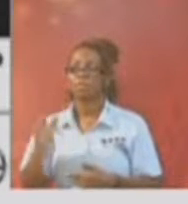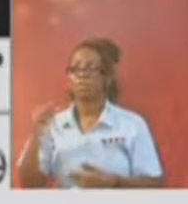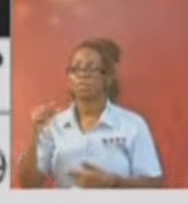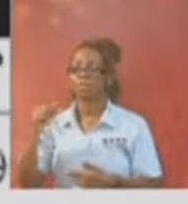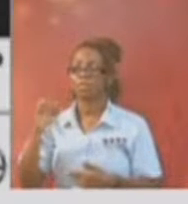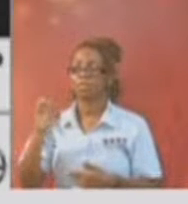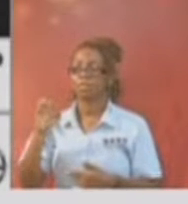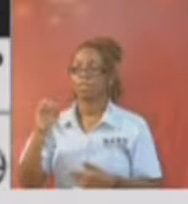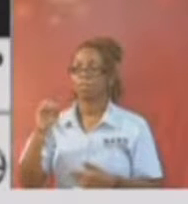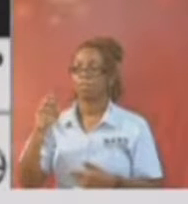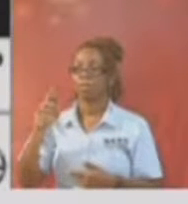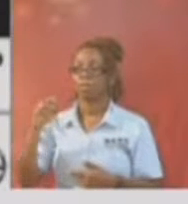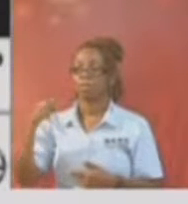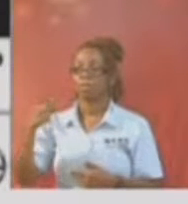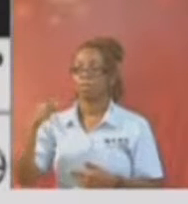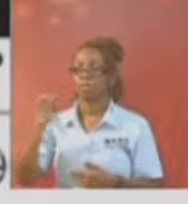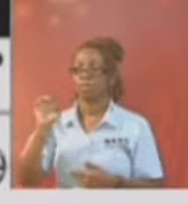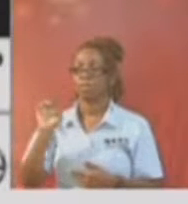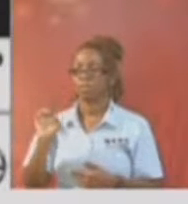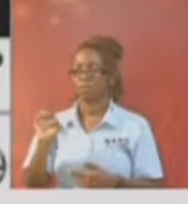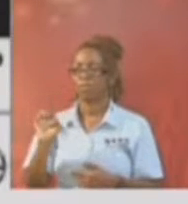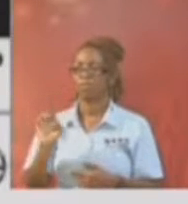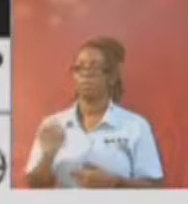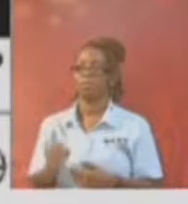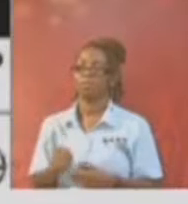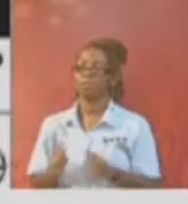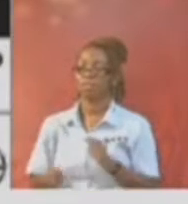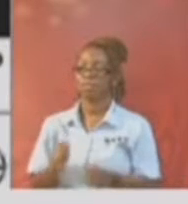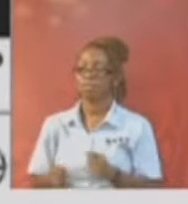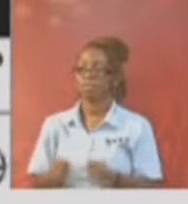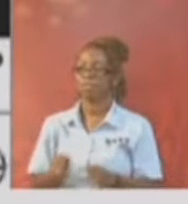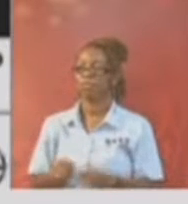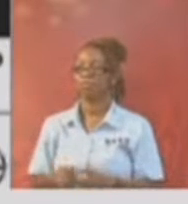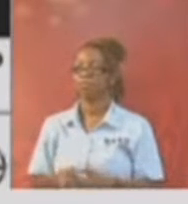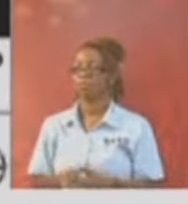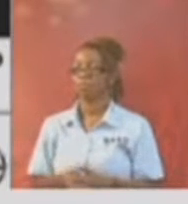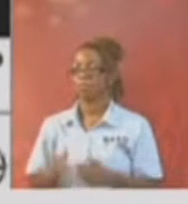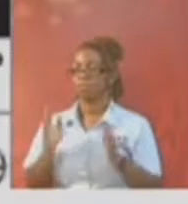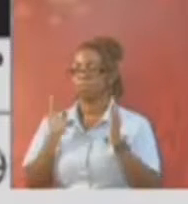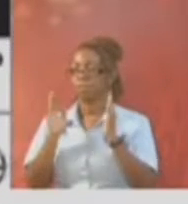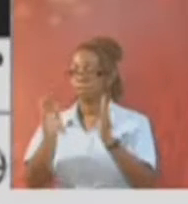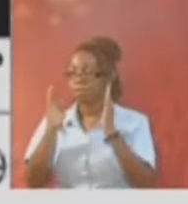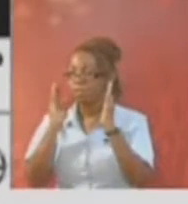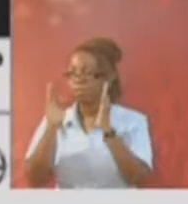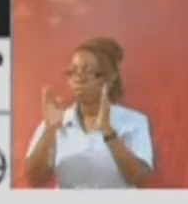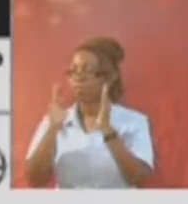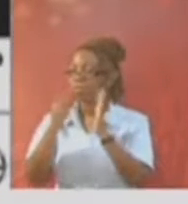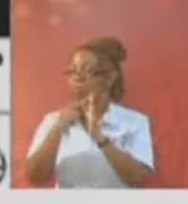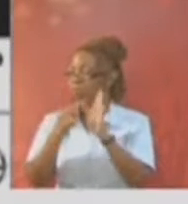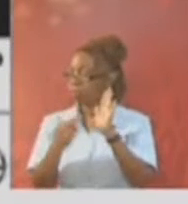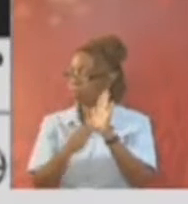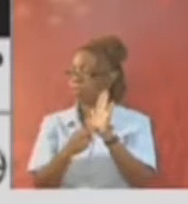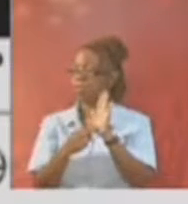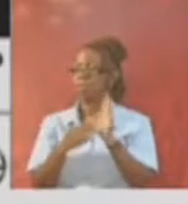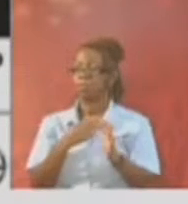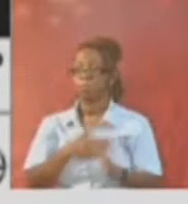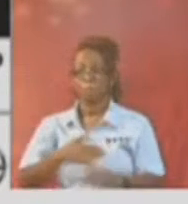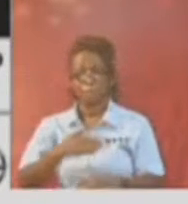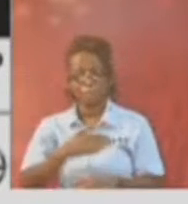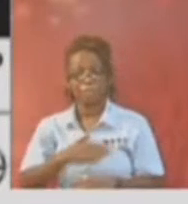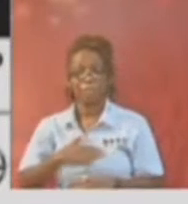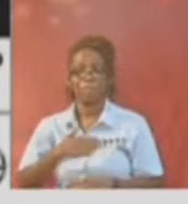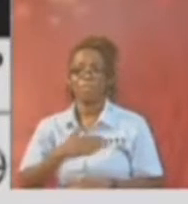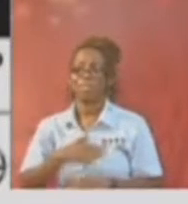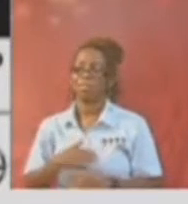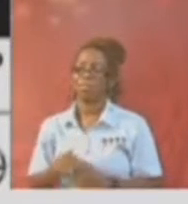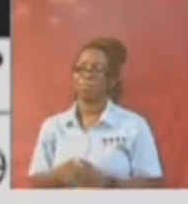that we'd like to give some additional attention to, those public health regulations, to the adherence to the advice not